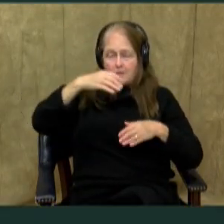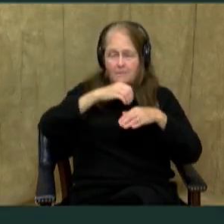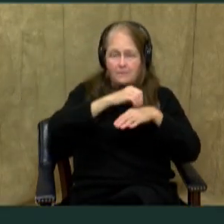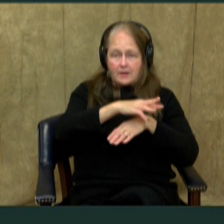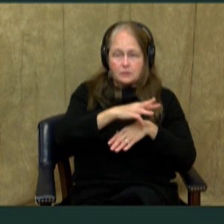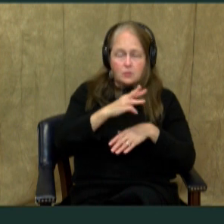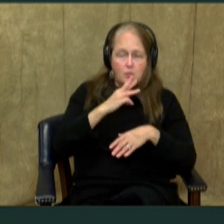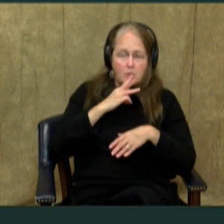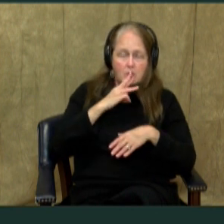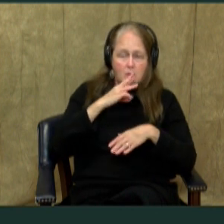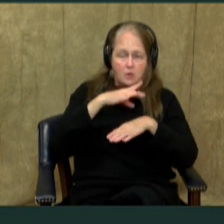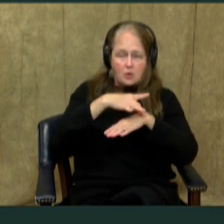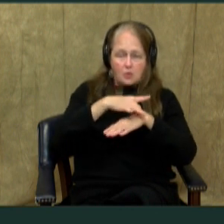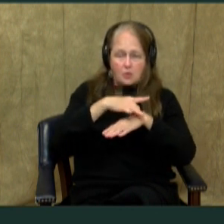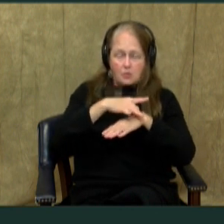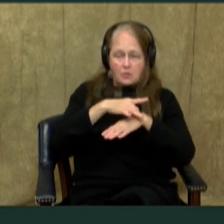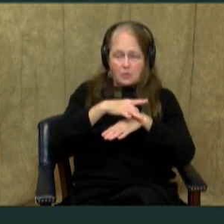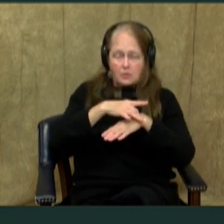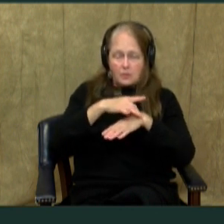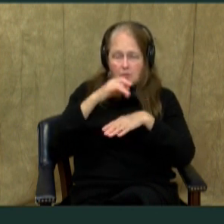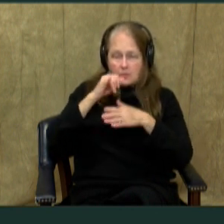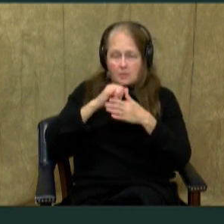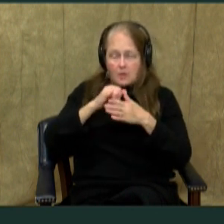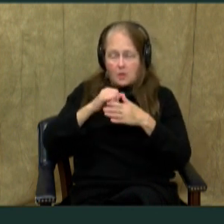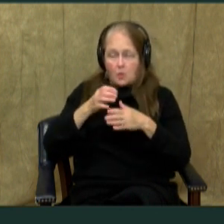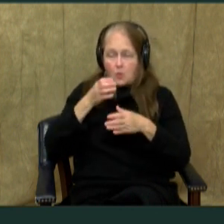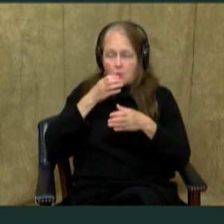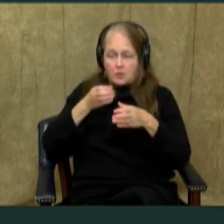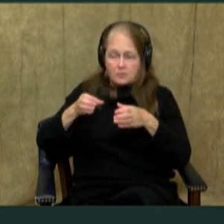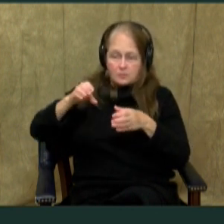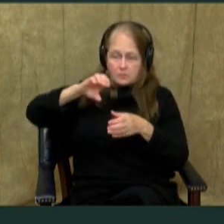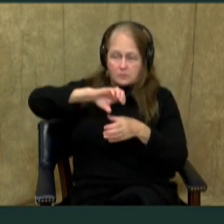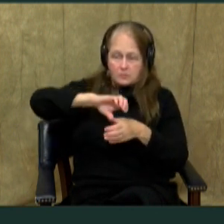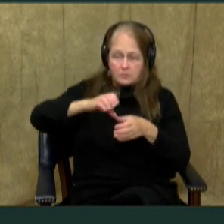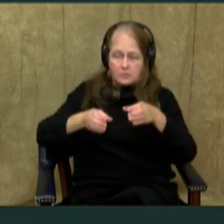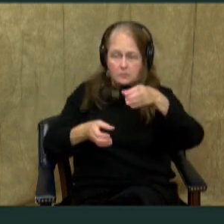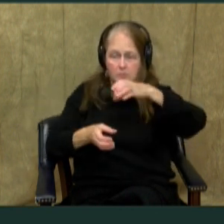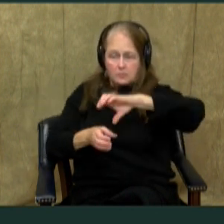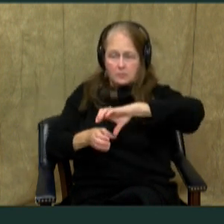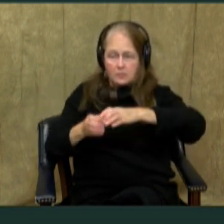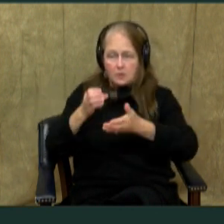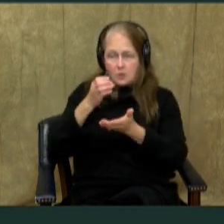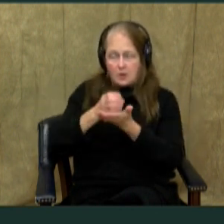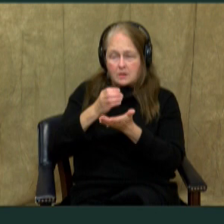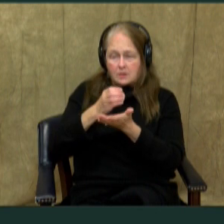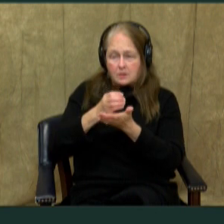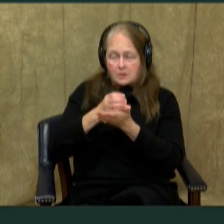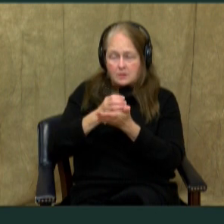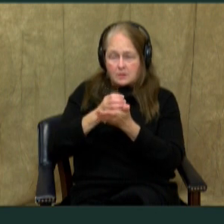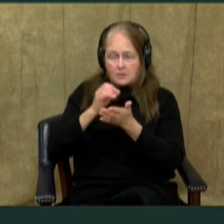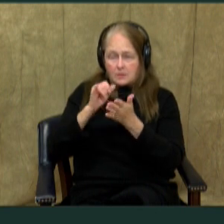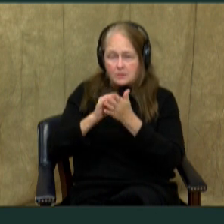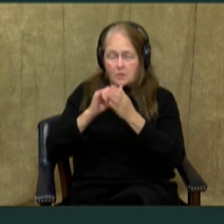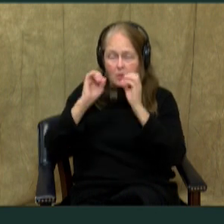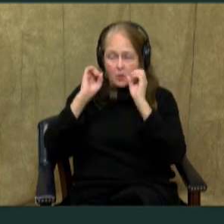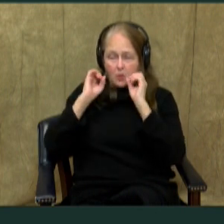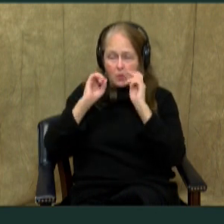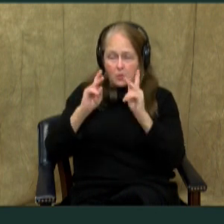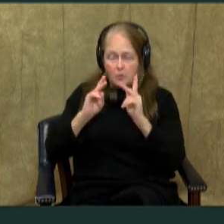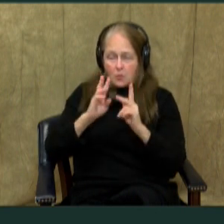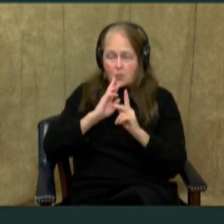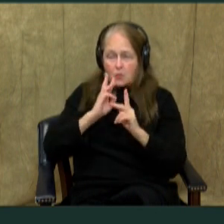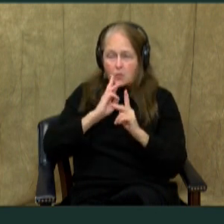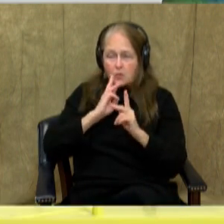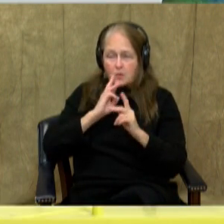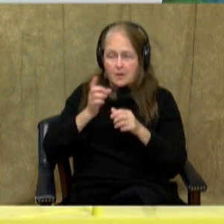Earth's surface. It has to. When we were pouring the water back and forth from these glasses, we indicated that, okay, water